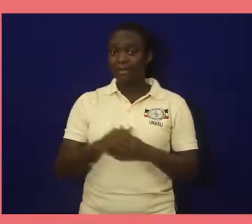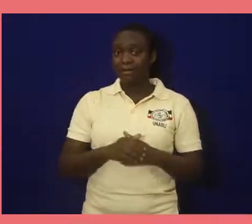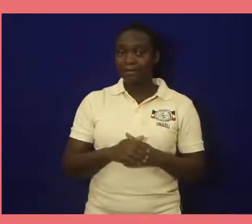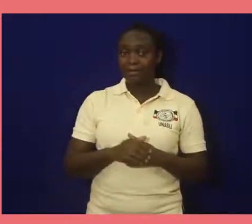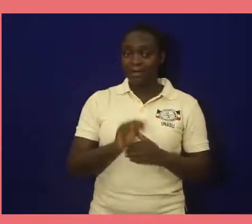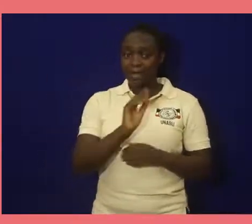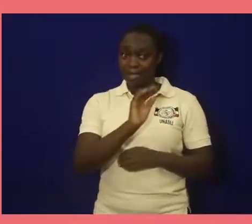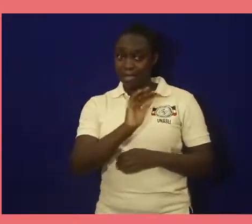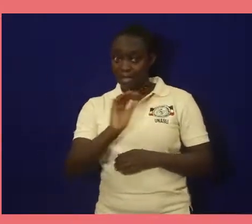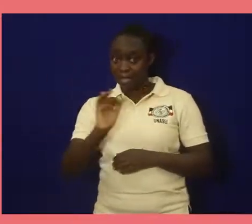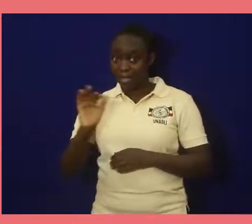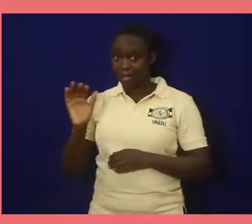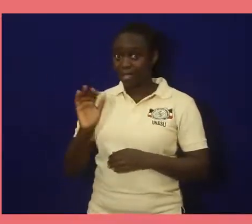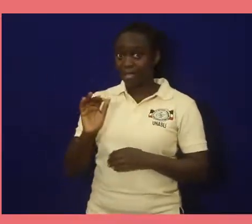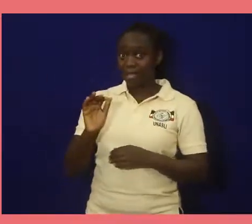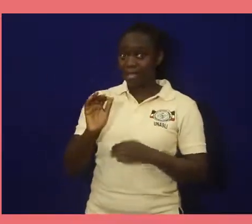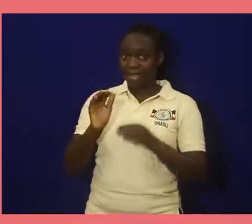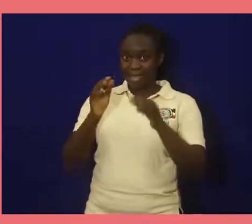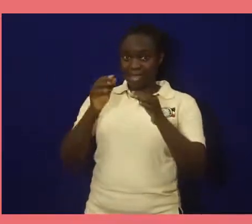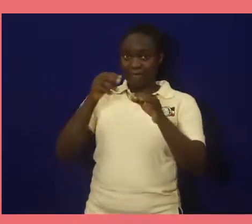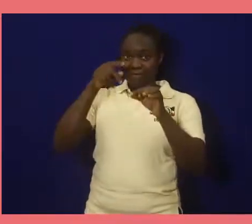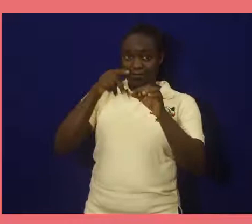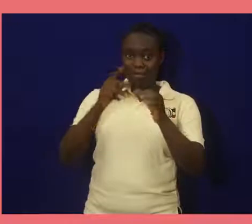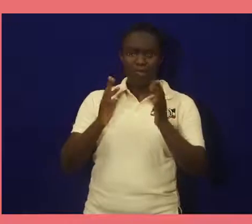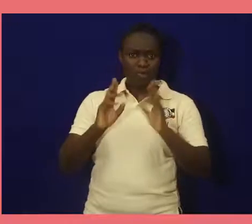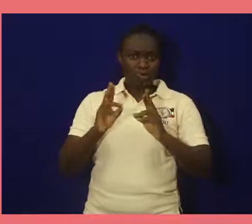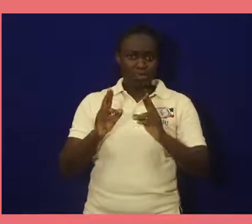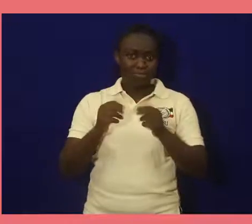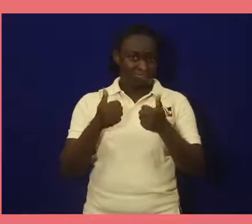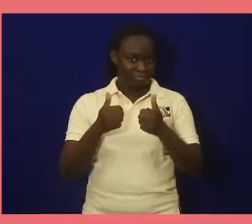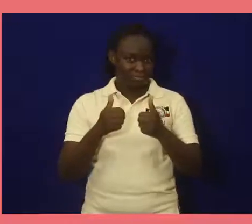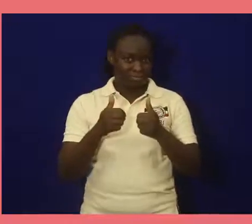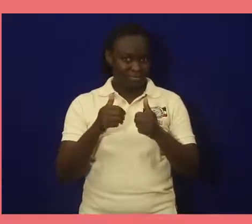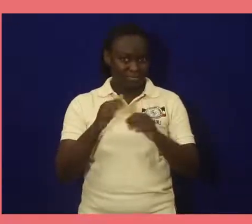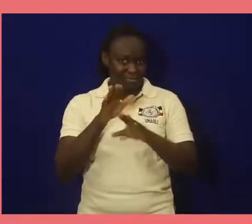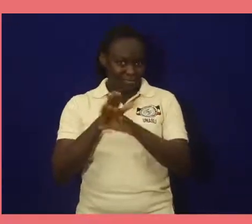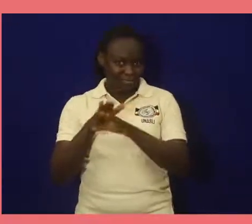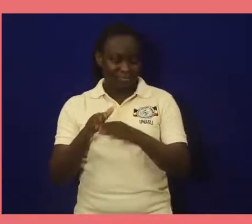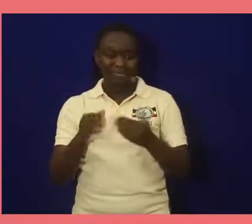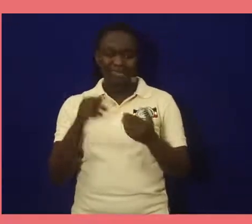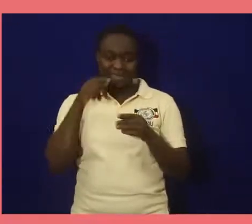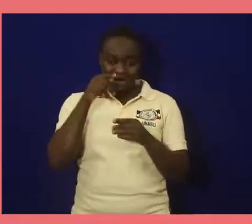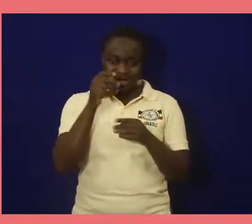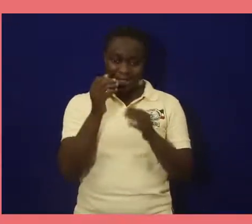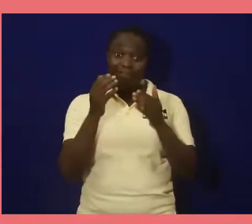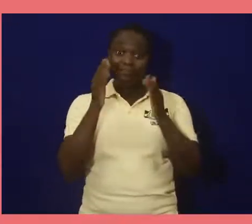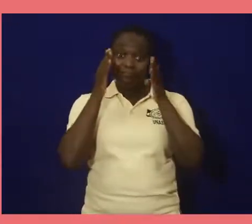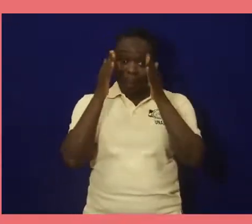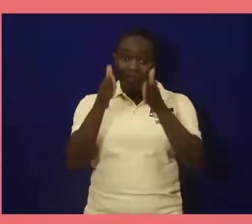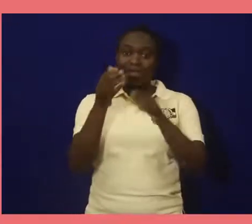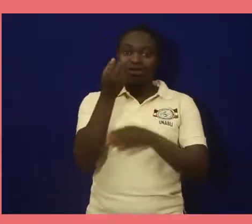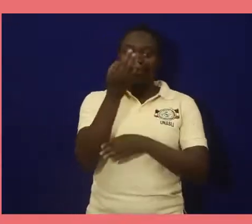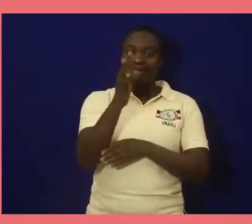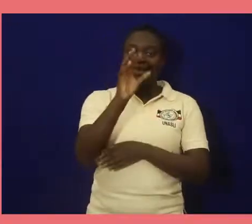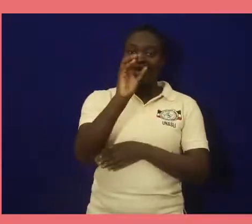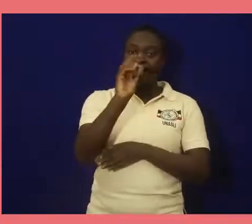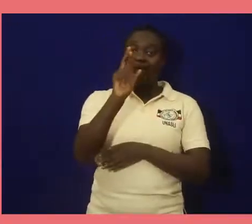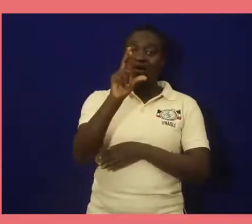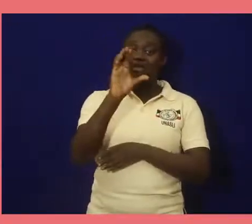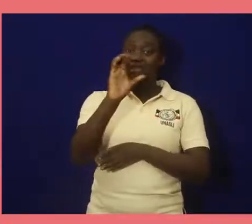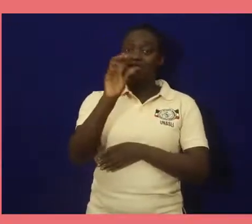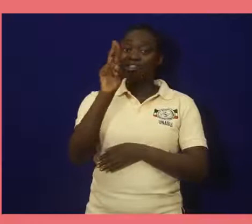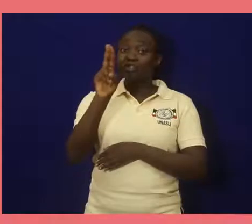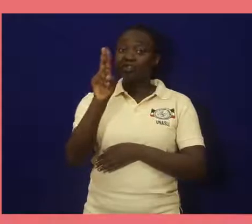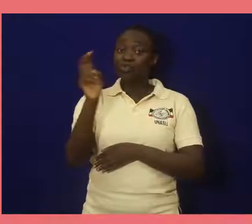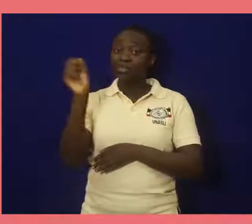A L. I hope I have been slow enough. Principal focus. That spelling